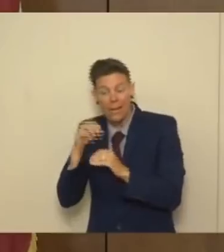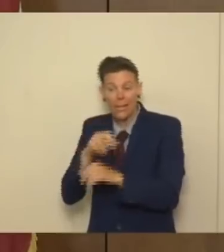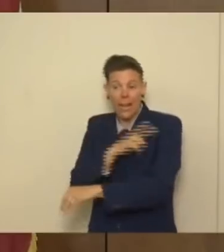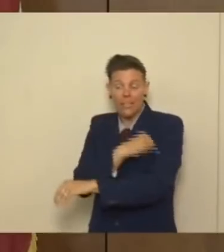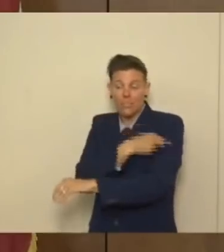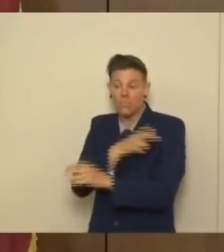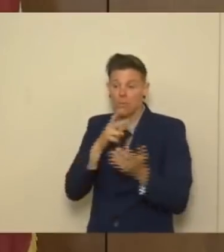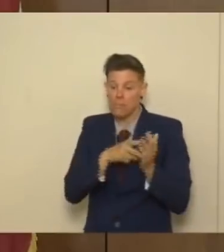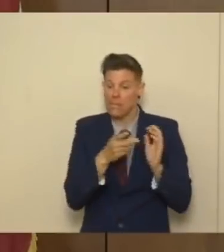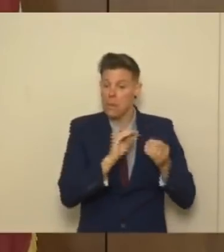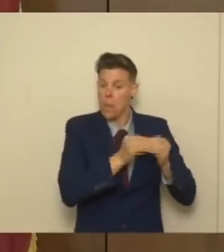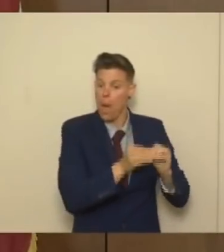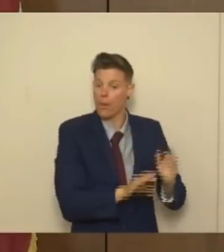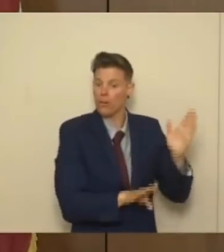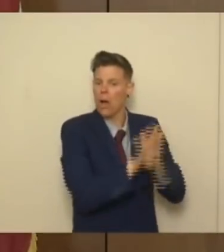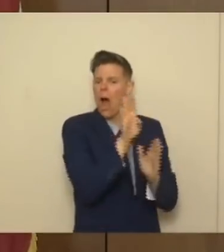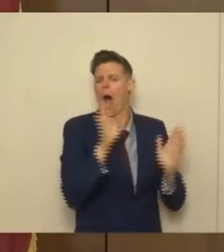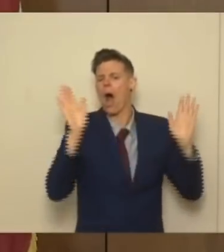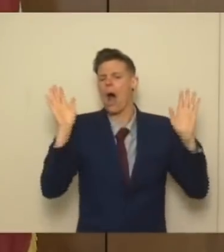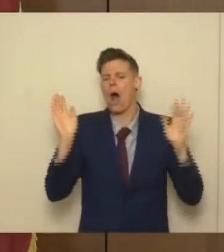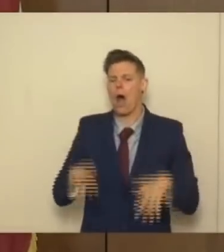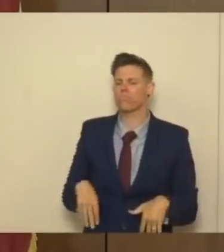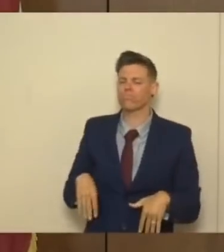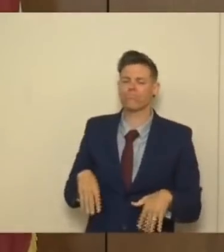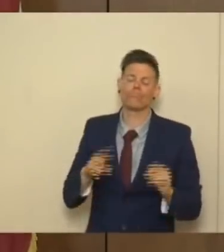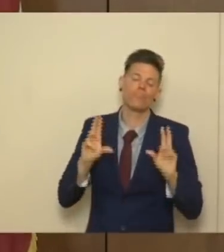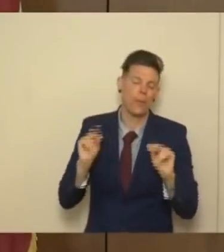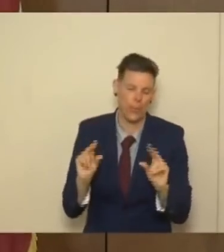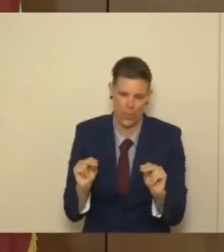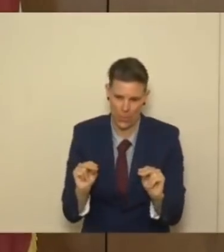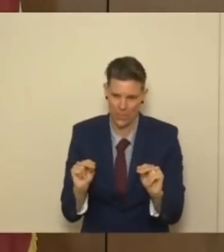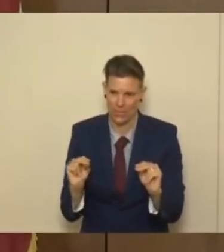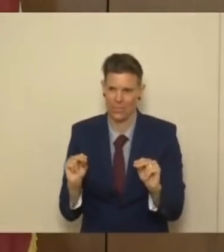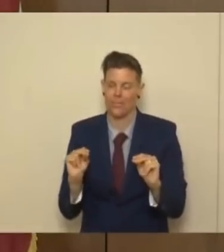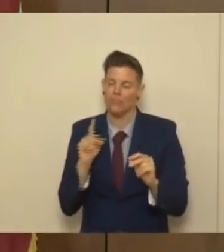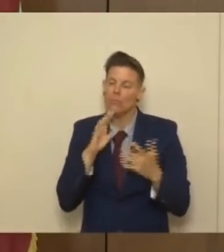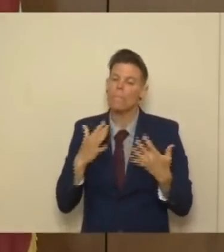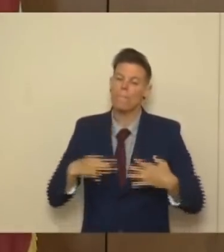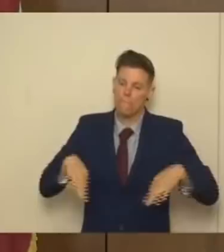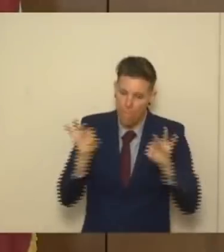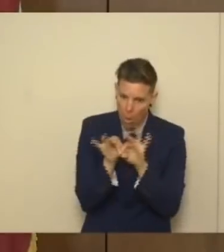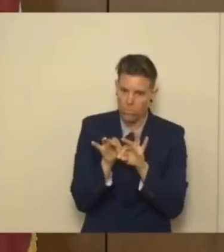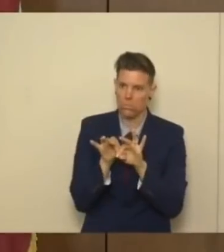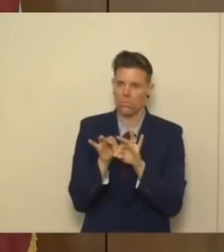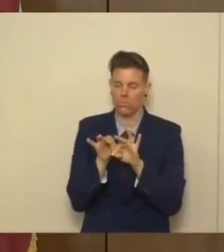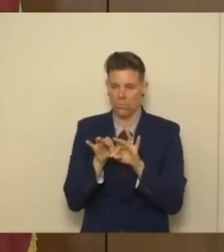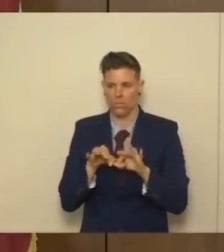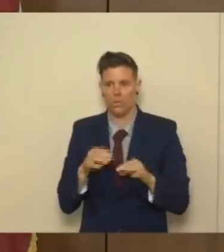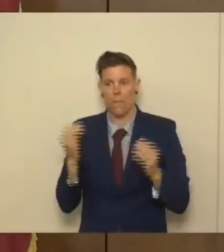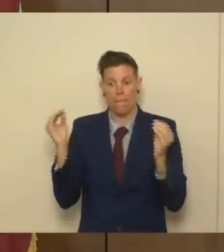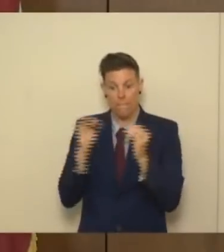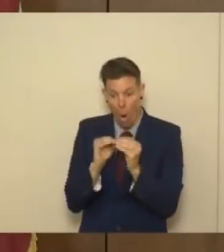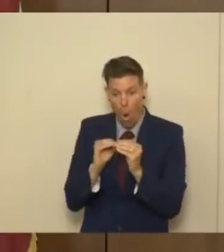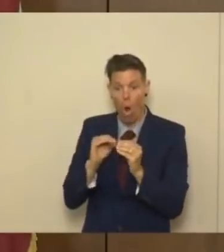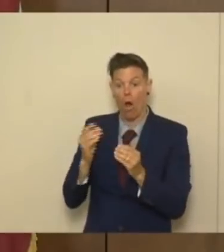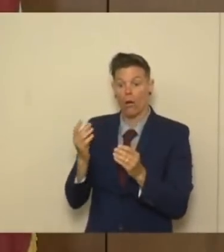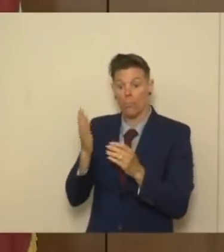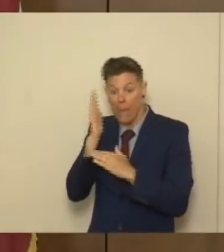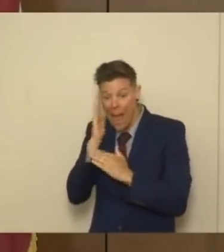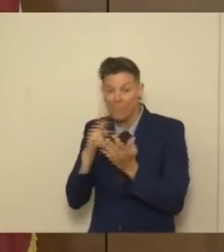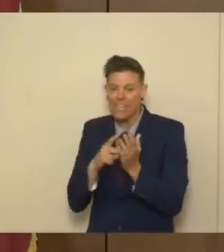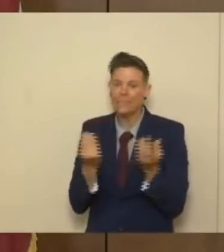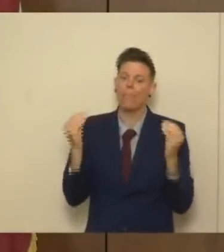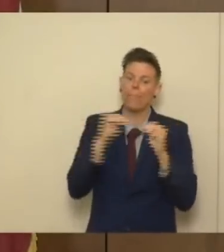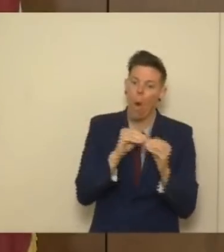people will, in fact, go to the hospital at some point, and it means that more people will die, and it means more people will have chronic illnesses